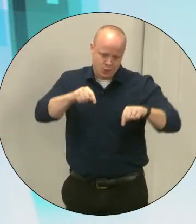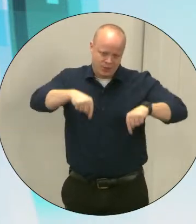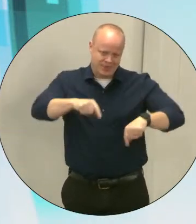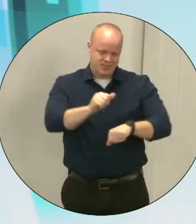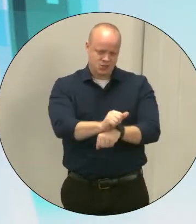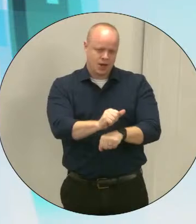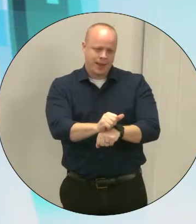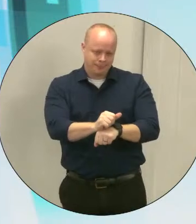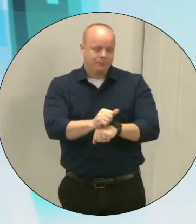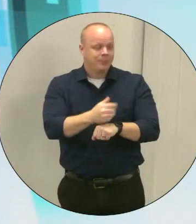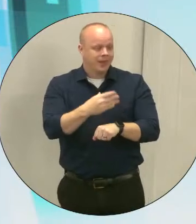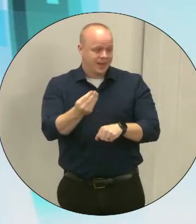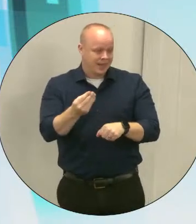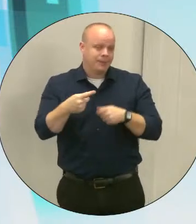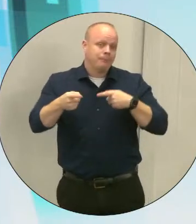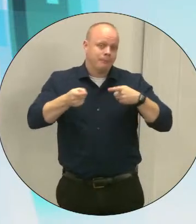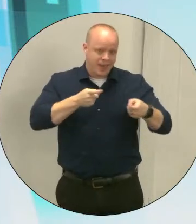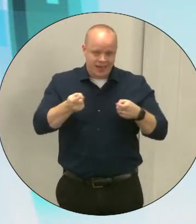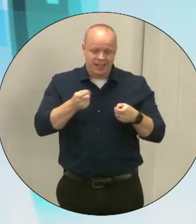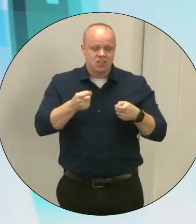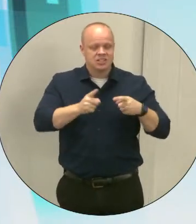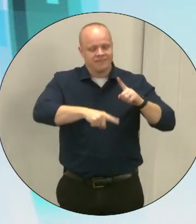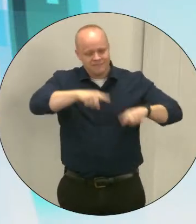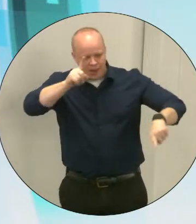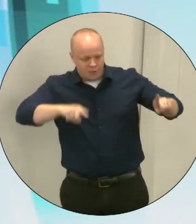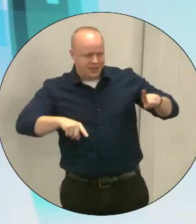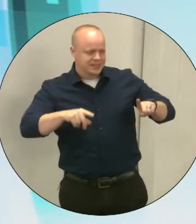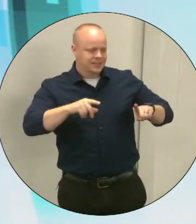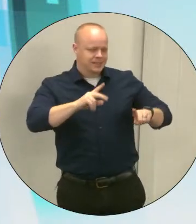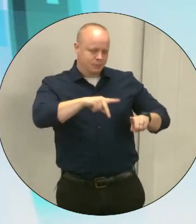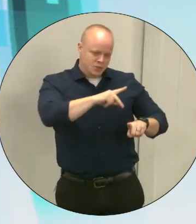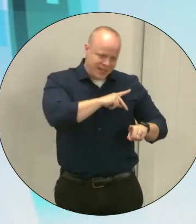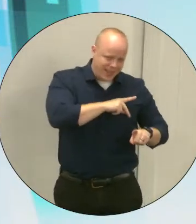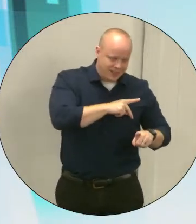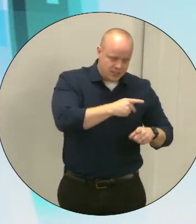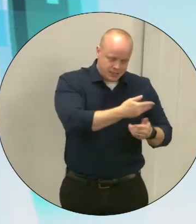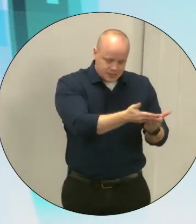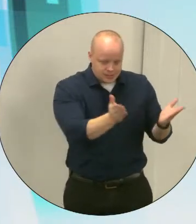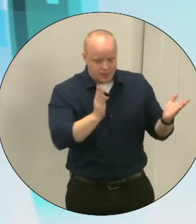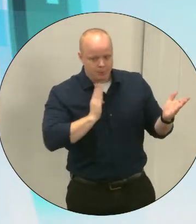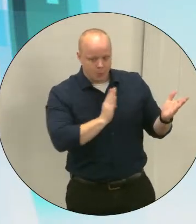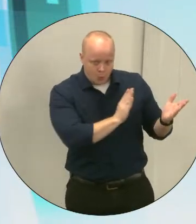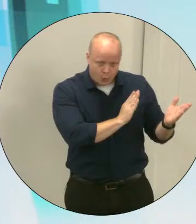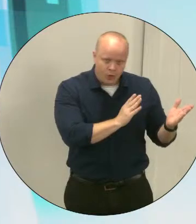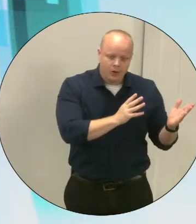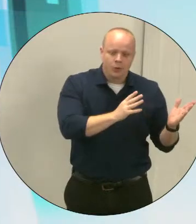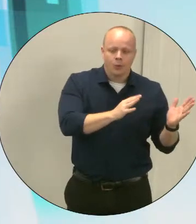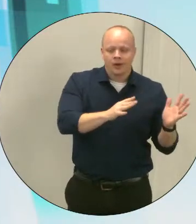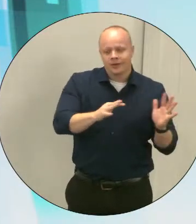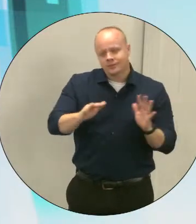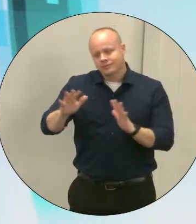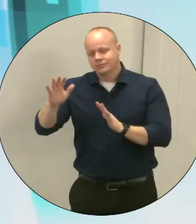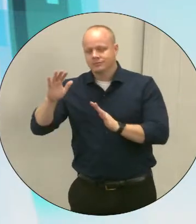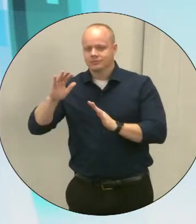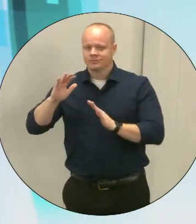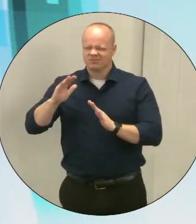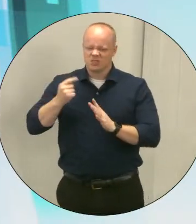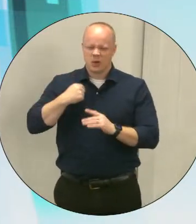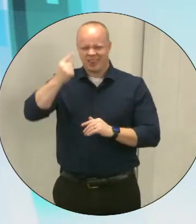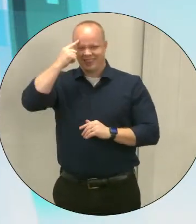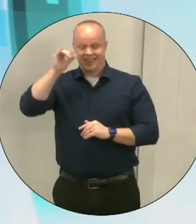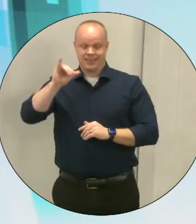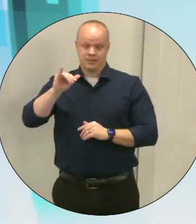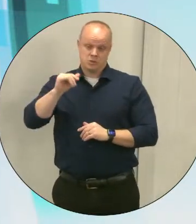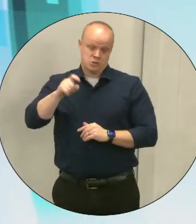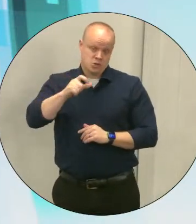job and manage various personalities, whether it's on the board or in the community. So I think that, you know, we